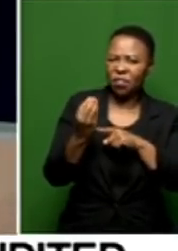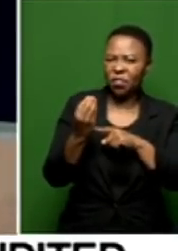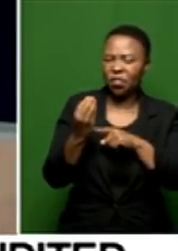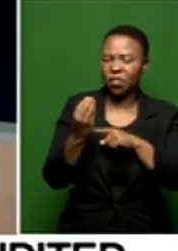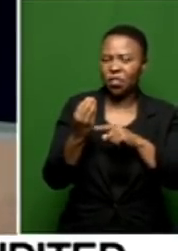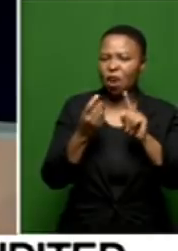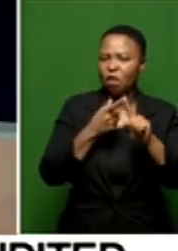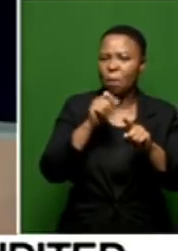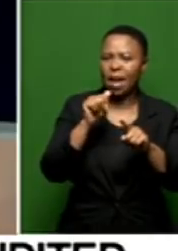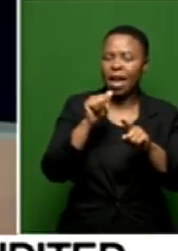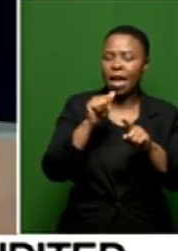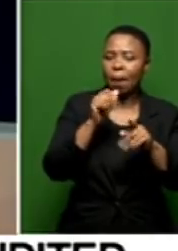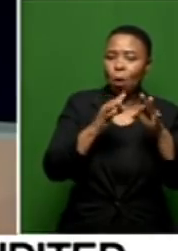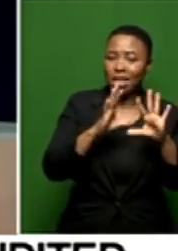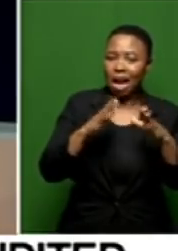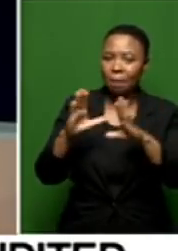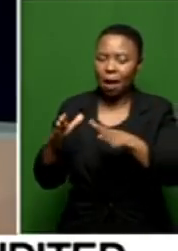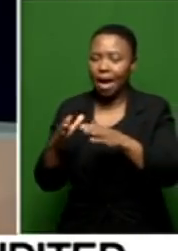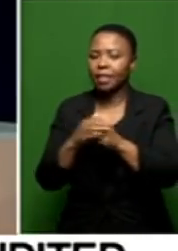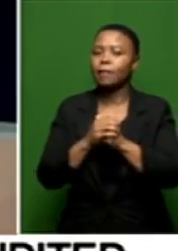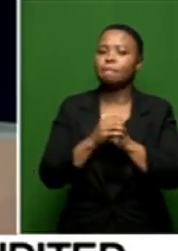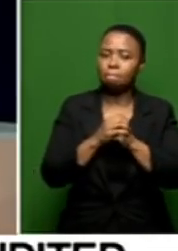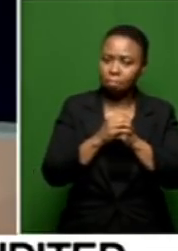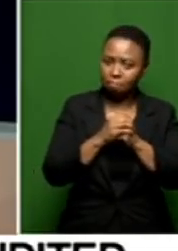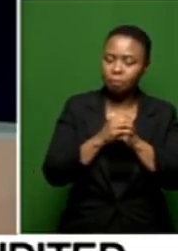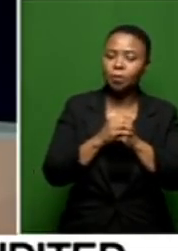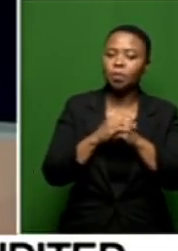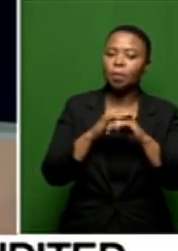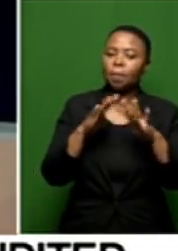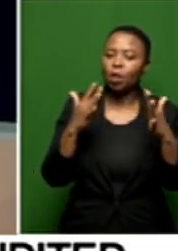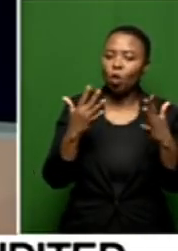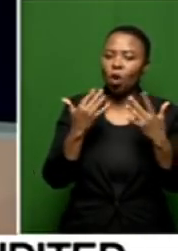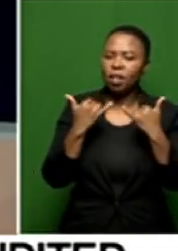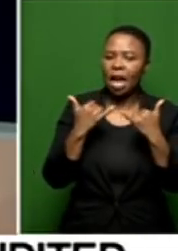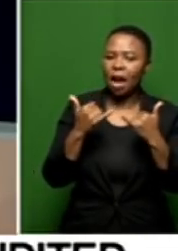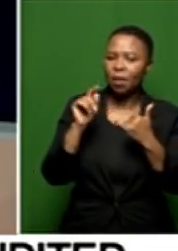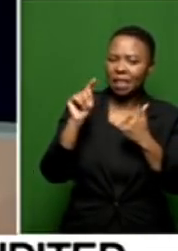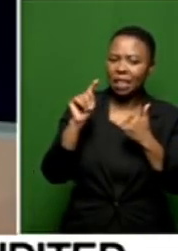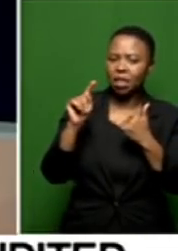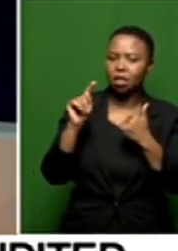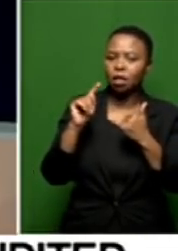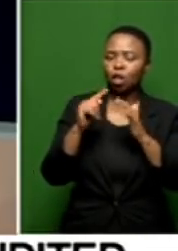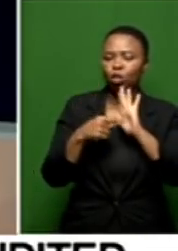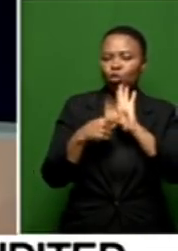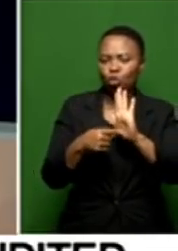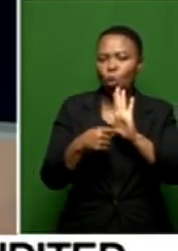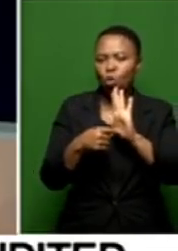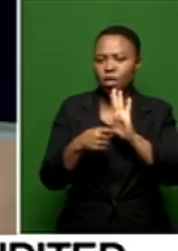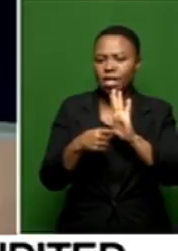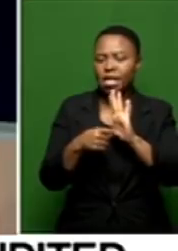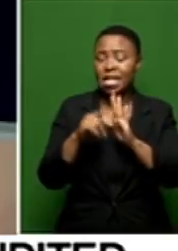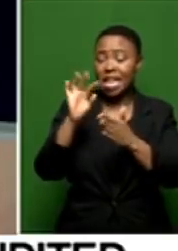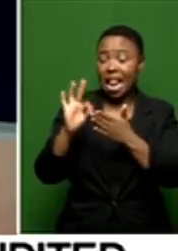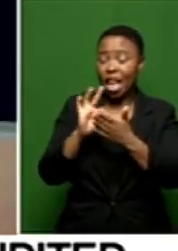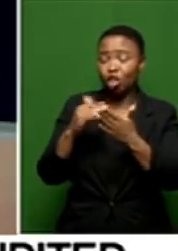other people have leveled off them, which obviously speak to the integrity of this